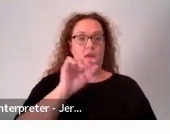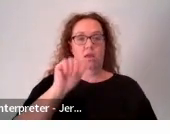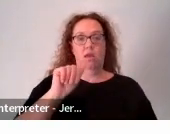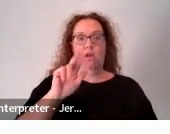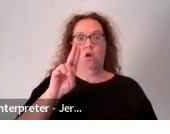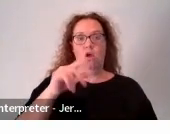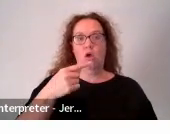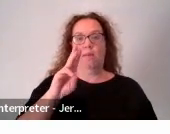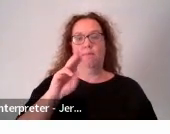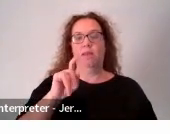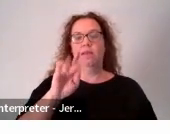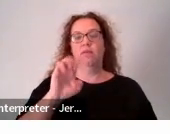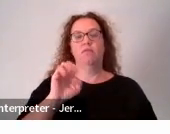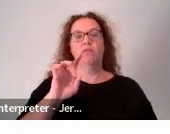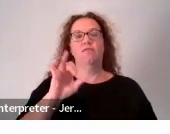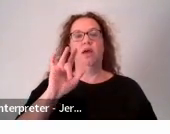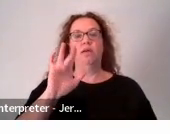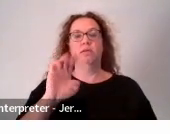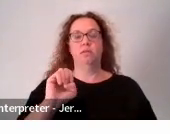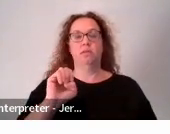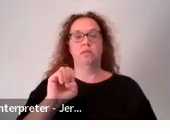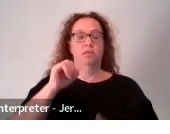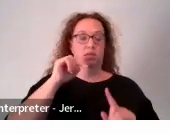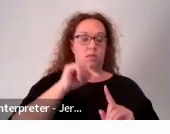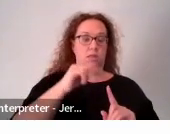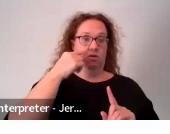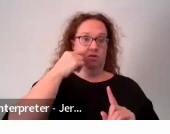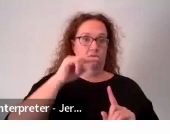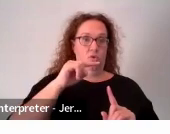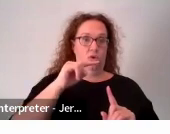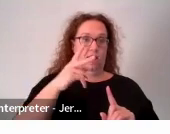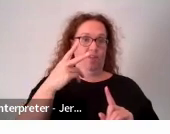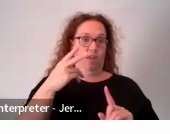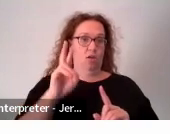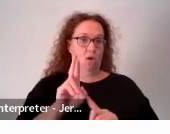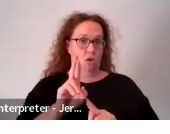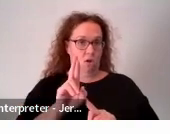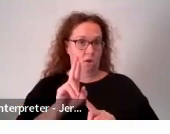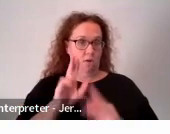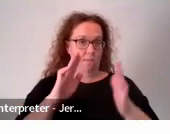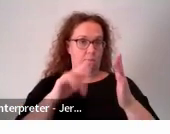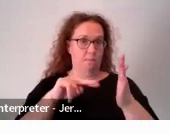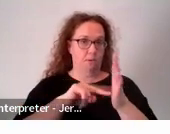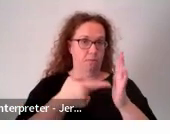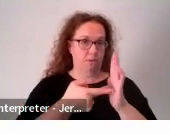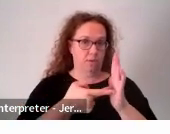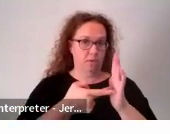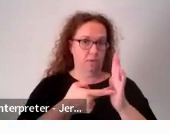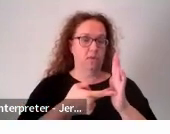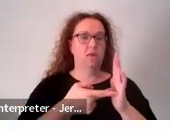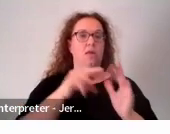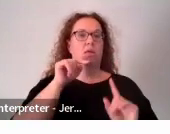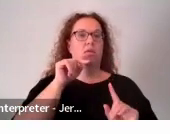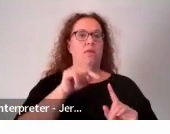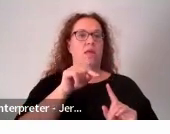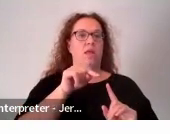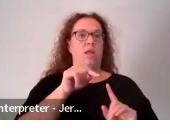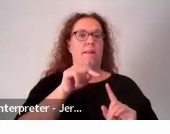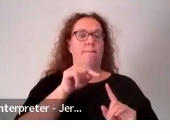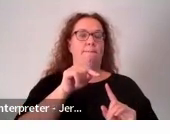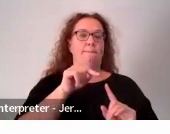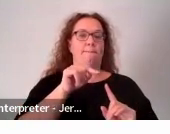communication device was for vocational purposes, then the participant